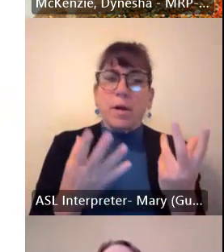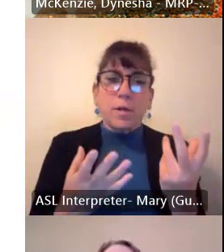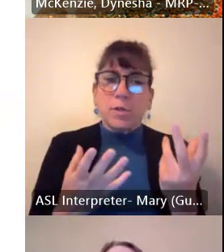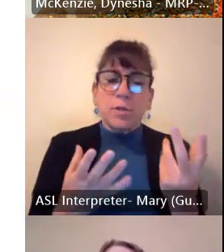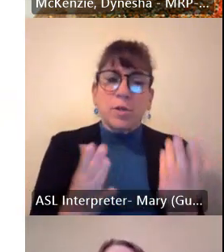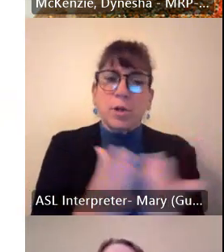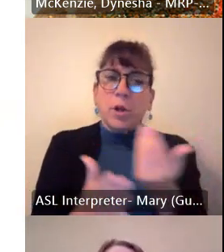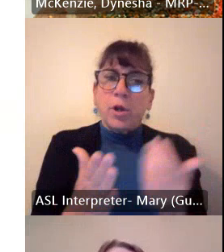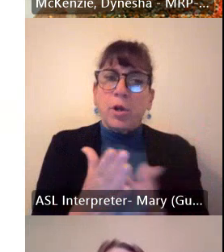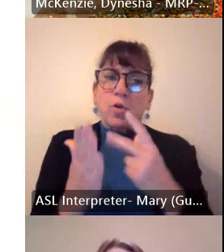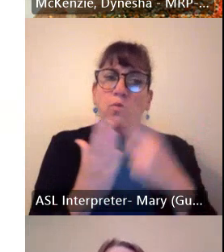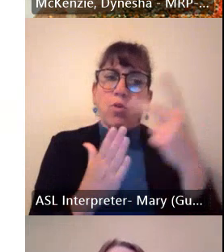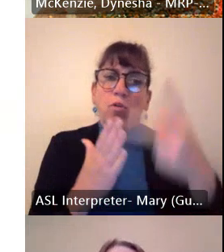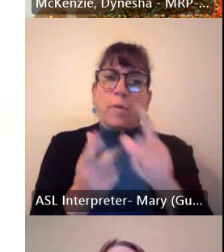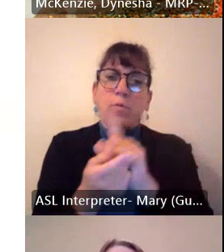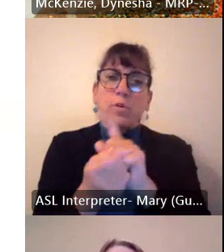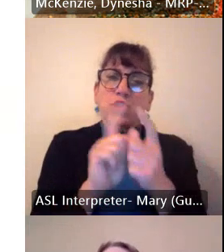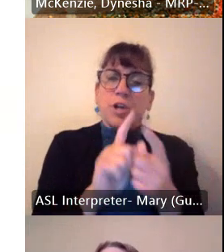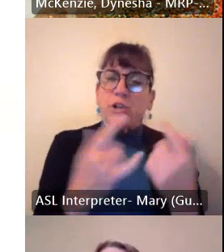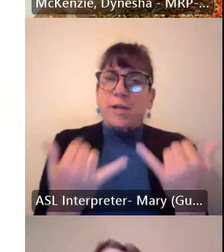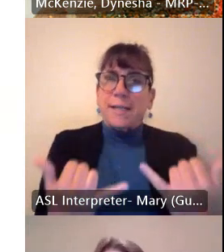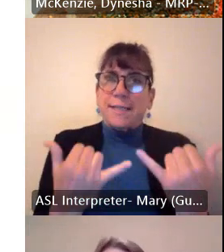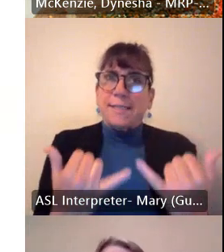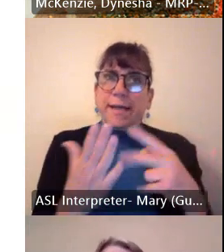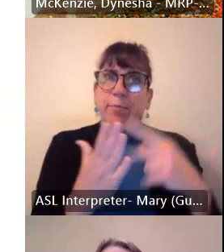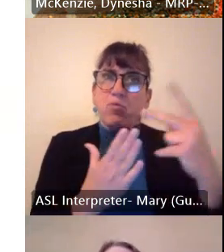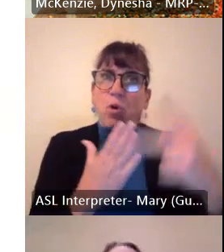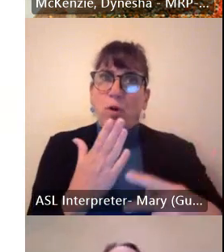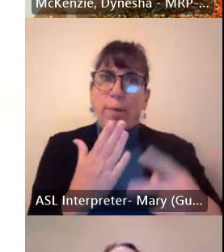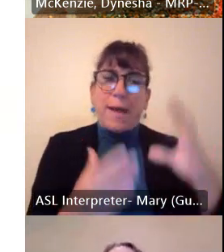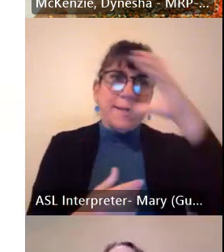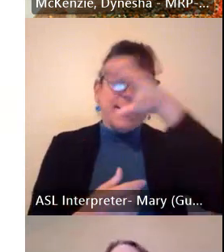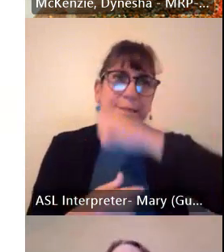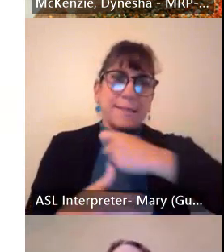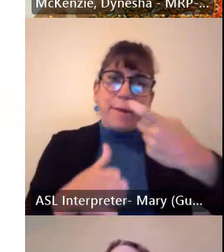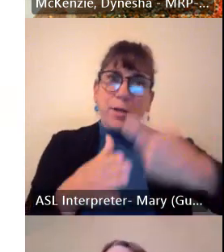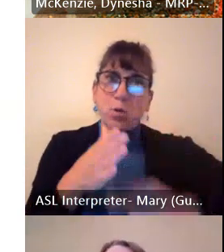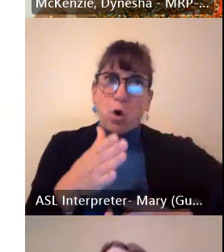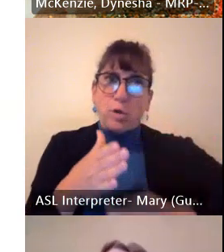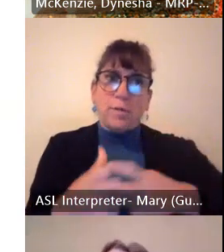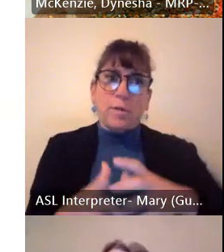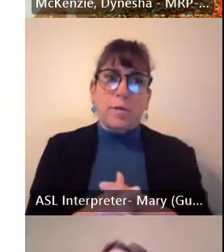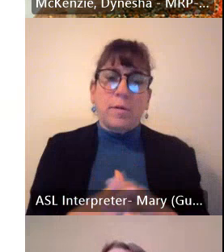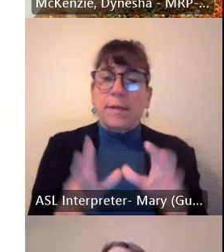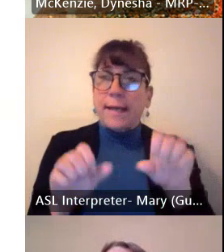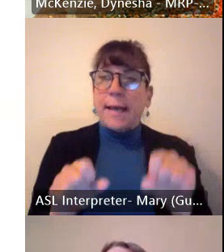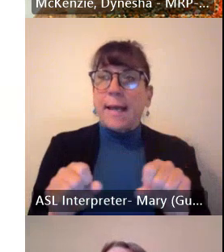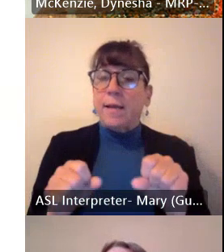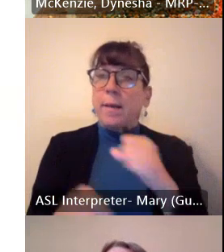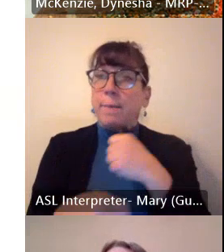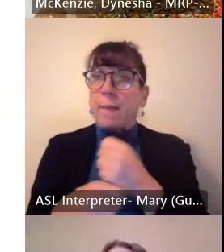new program or a change in an existing program is estimated to cost can make or break